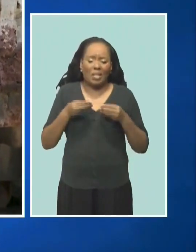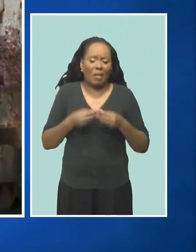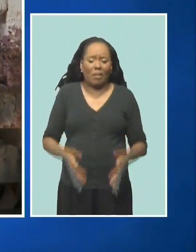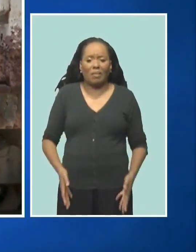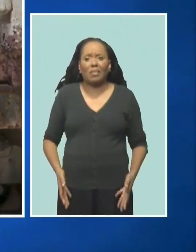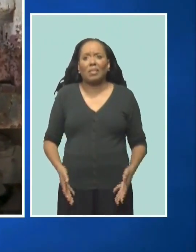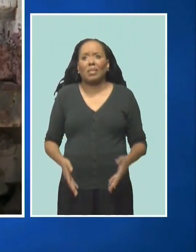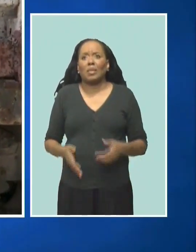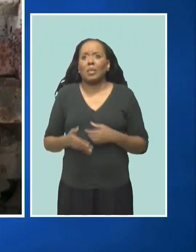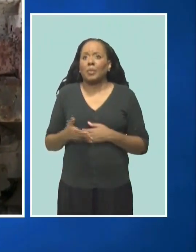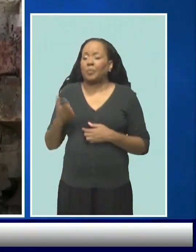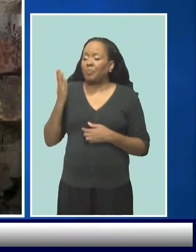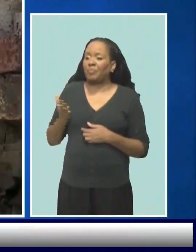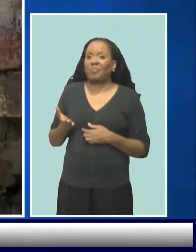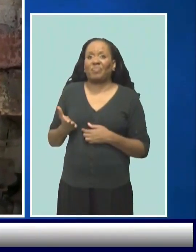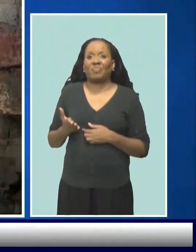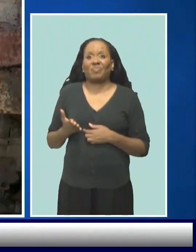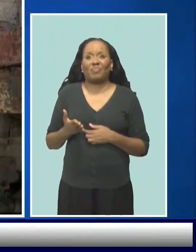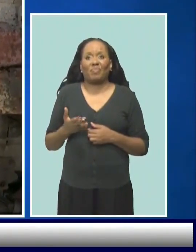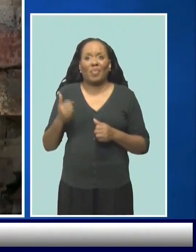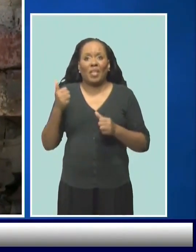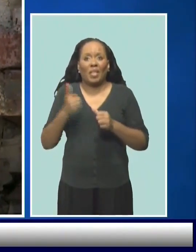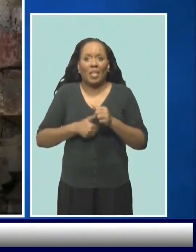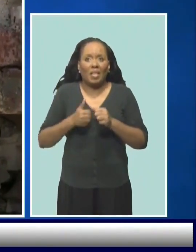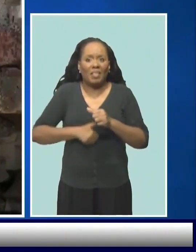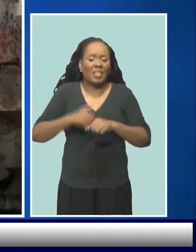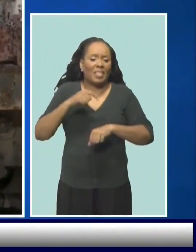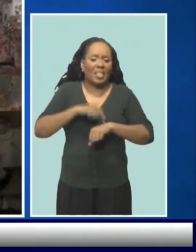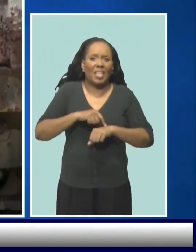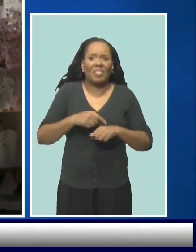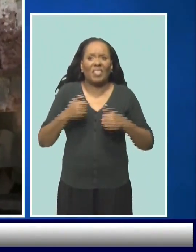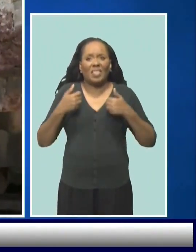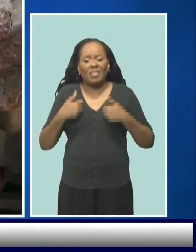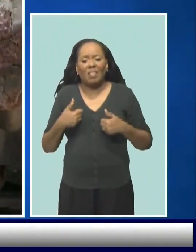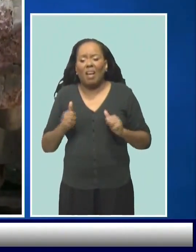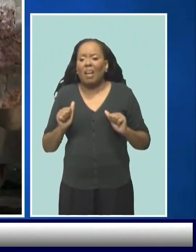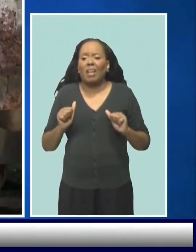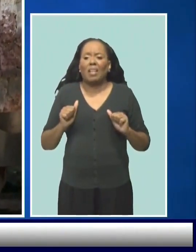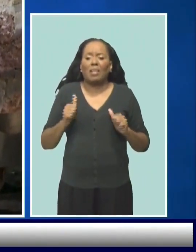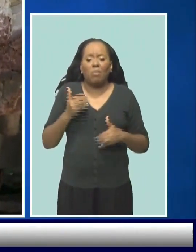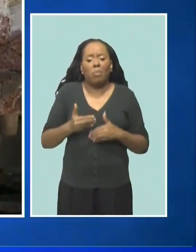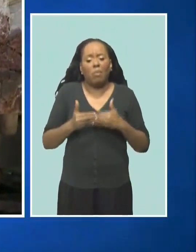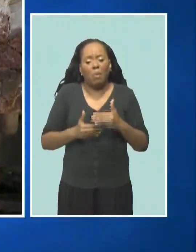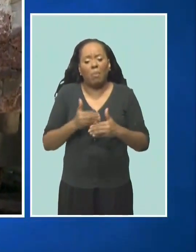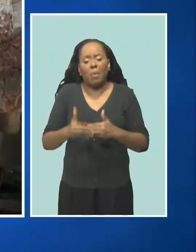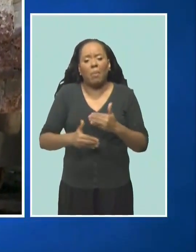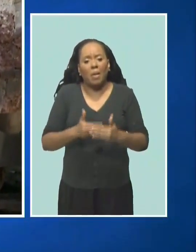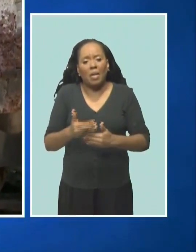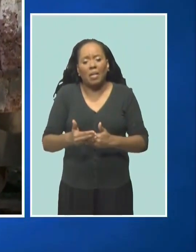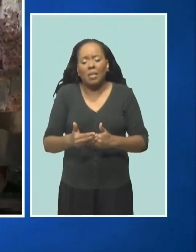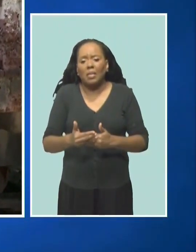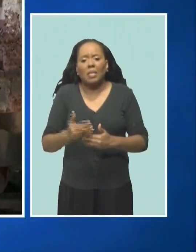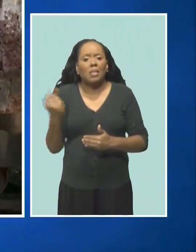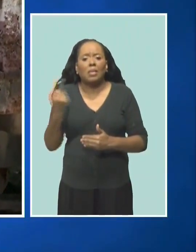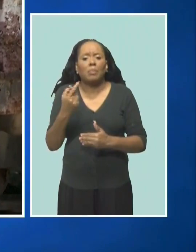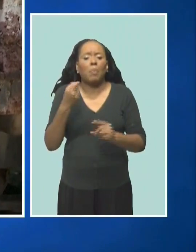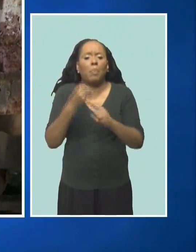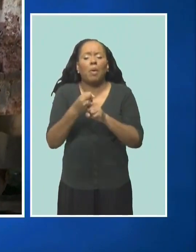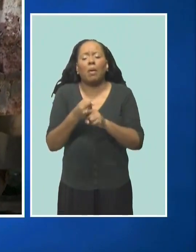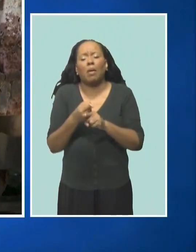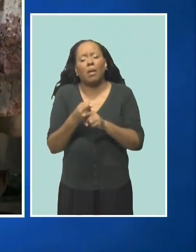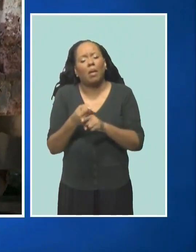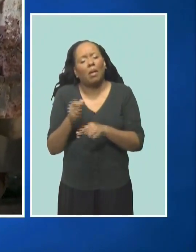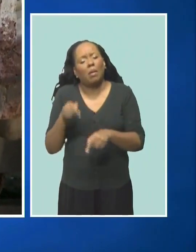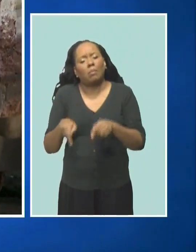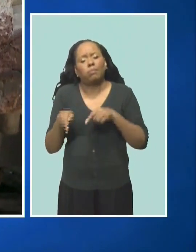talk, because every time we try to crawl and walk up and come up, something happens. But maybe that is my